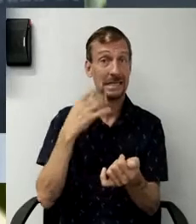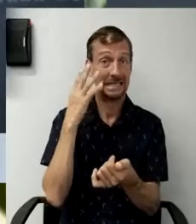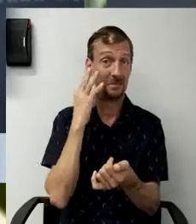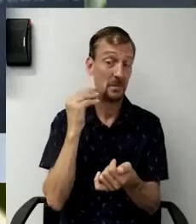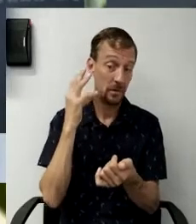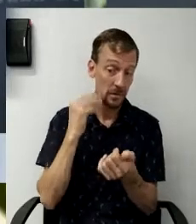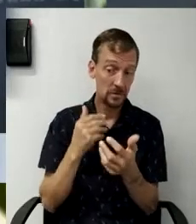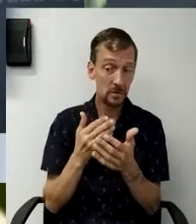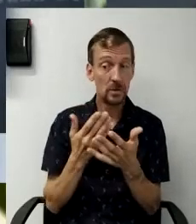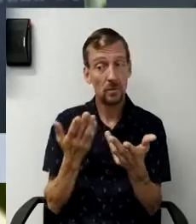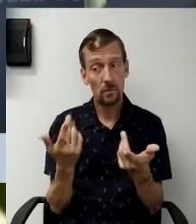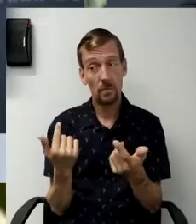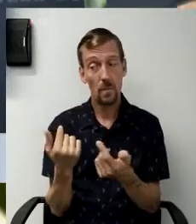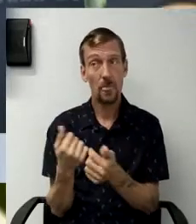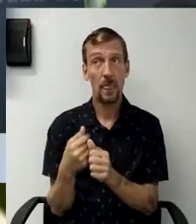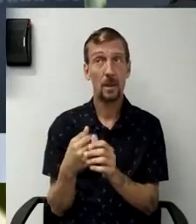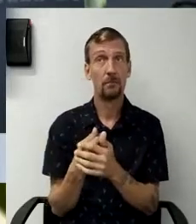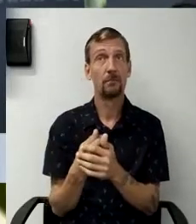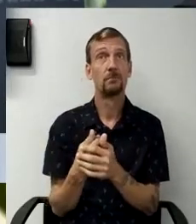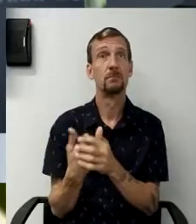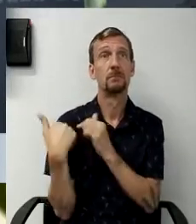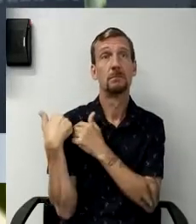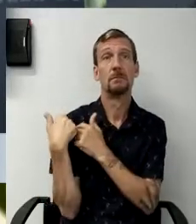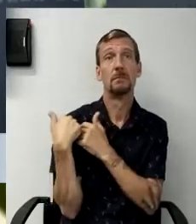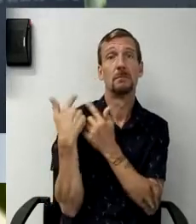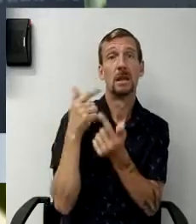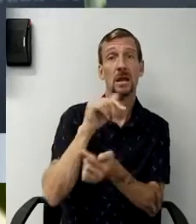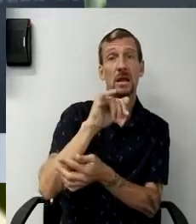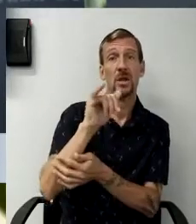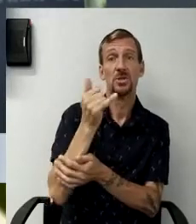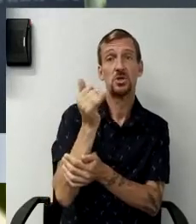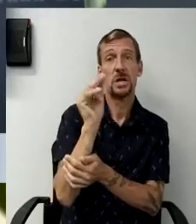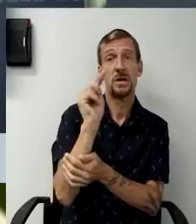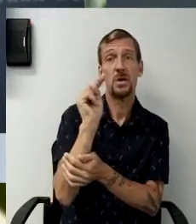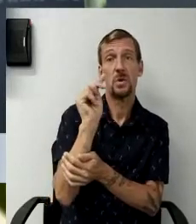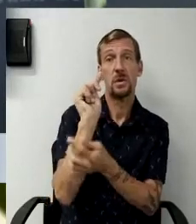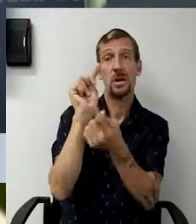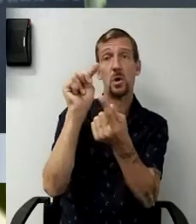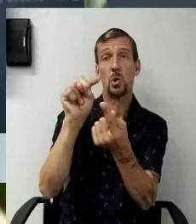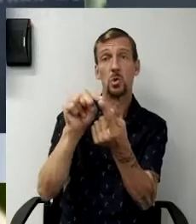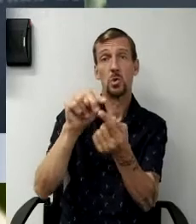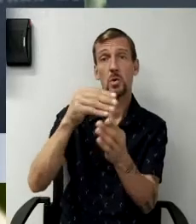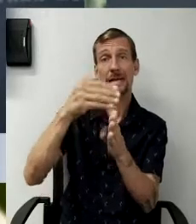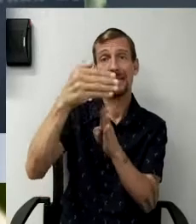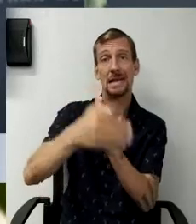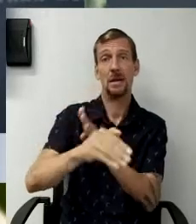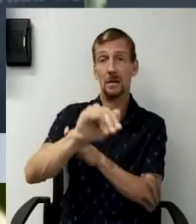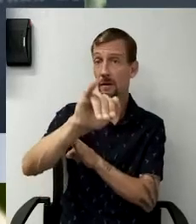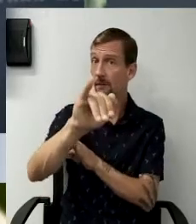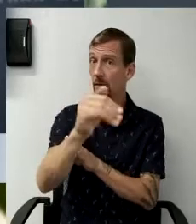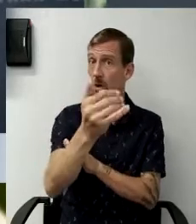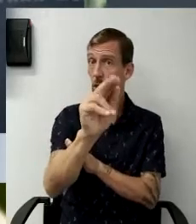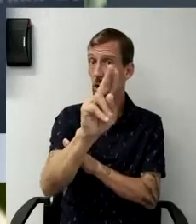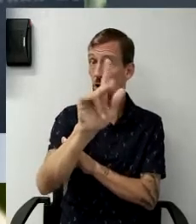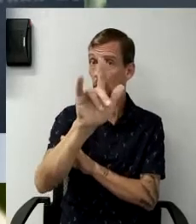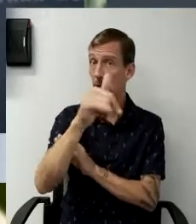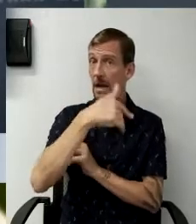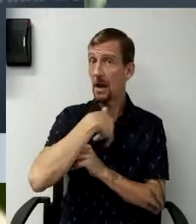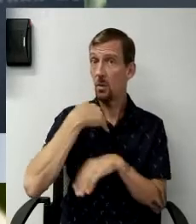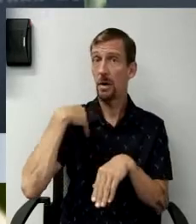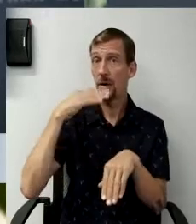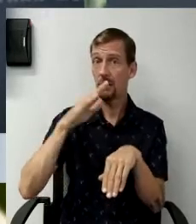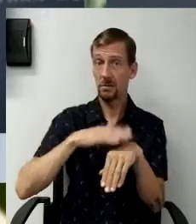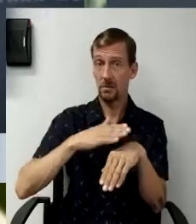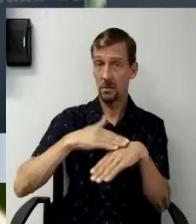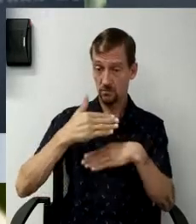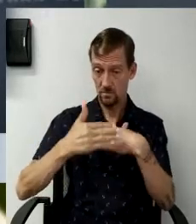experienced through, say, January to the end of July, we are on